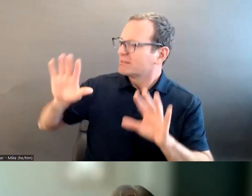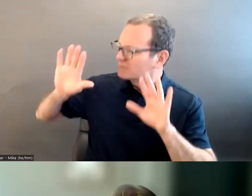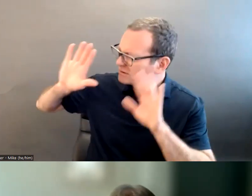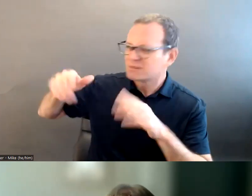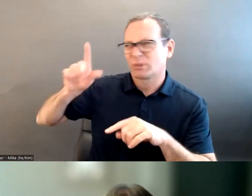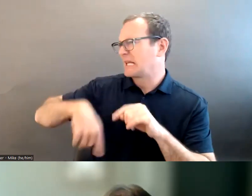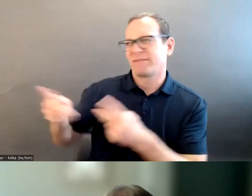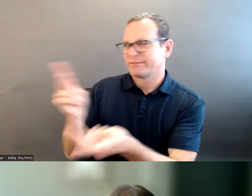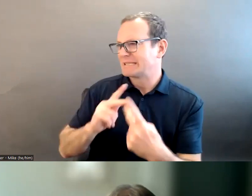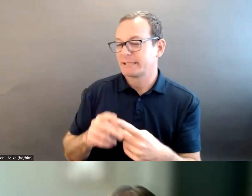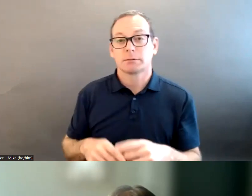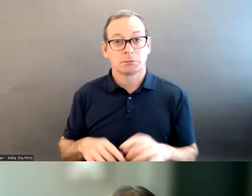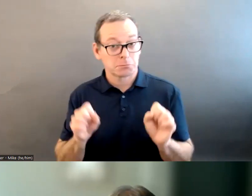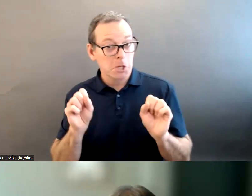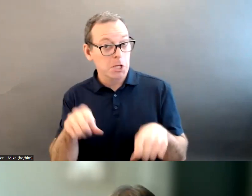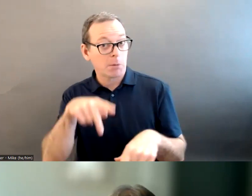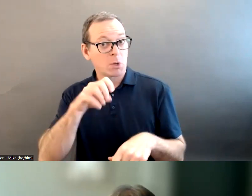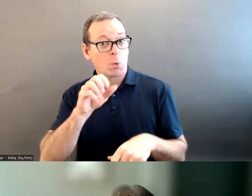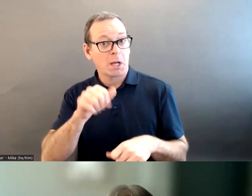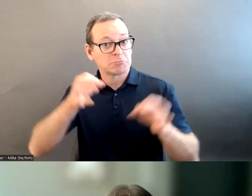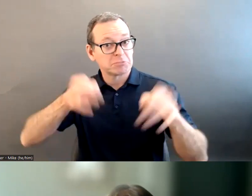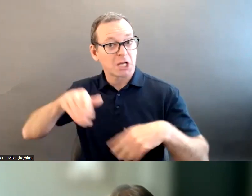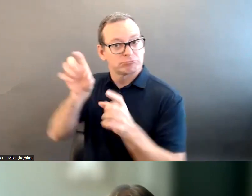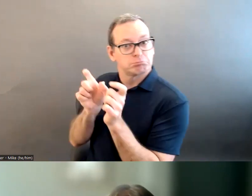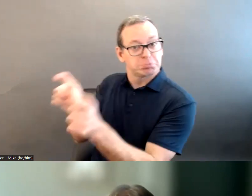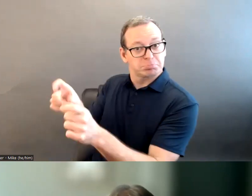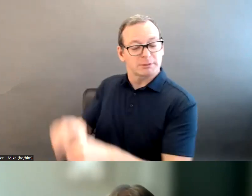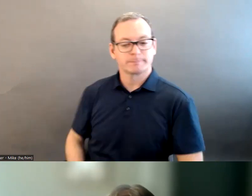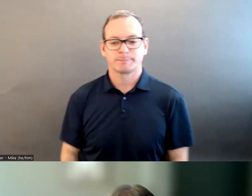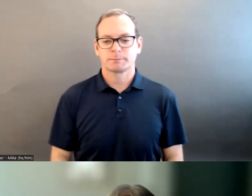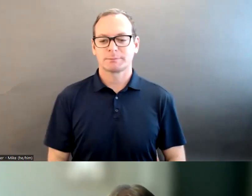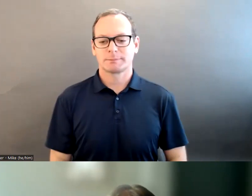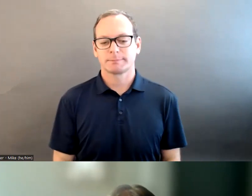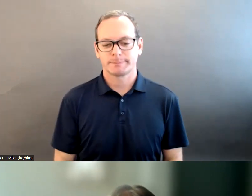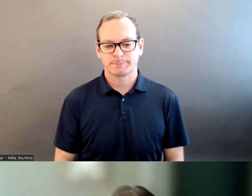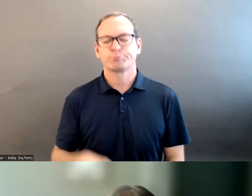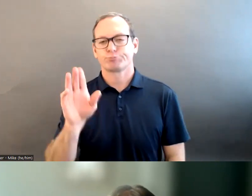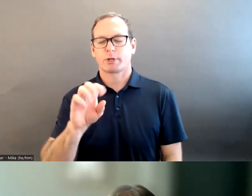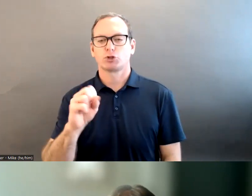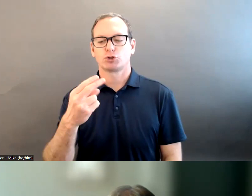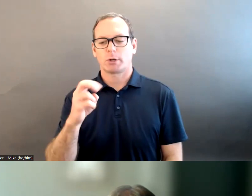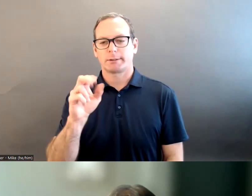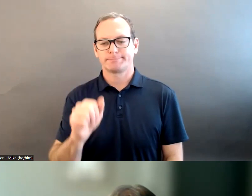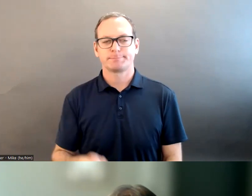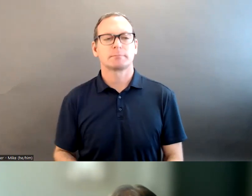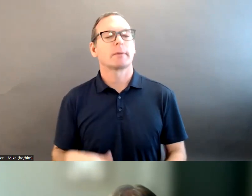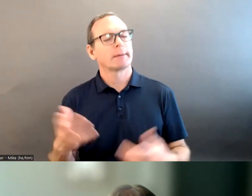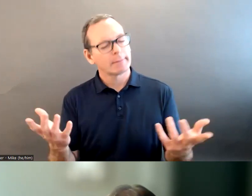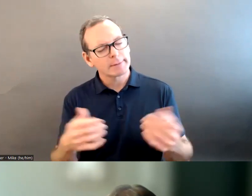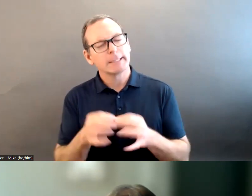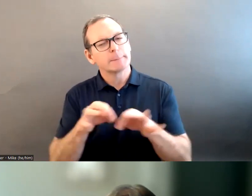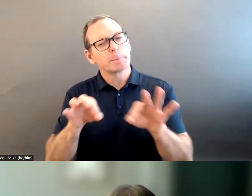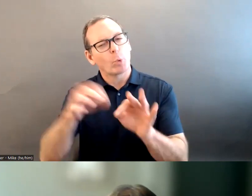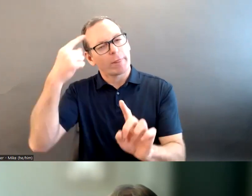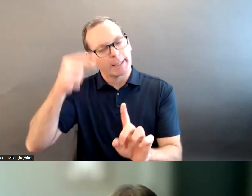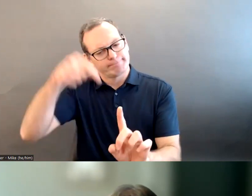So I'm going to jump in on that. I mean, we're considering the best interests of the client with dementia. So the power of attorney is